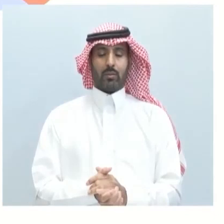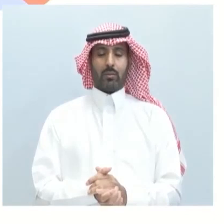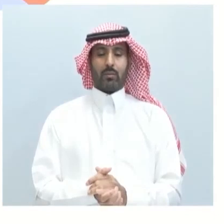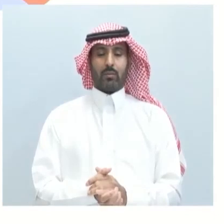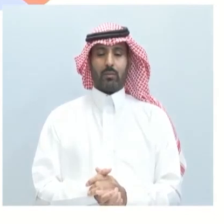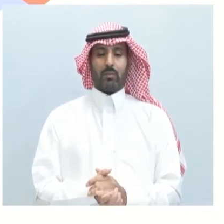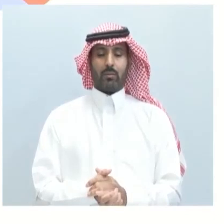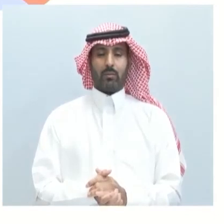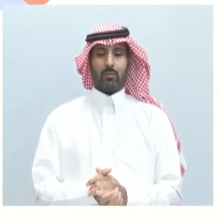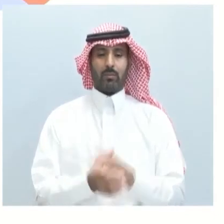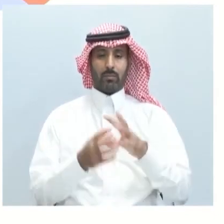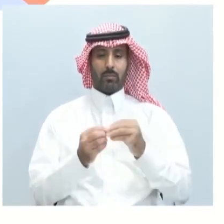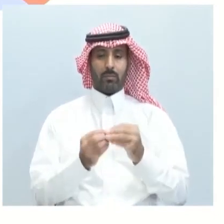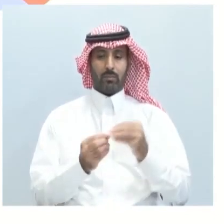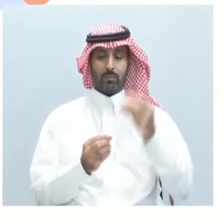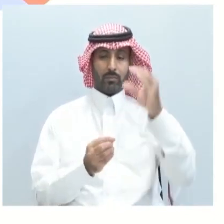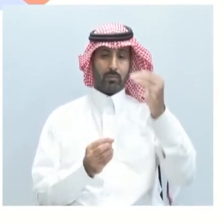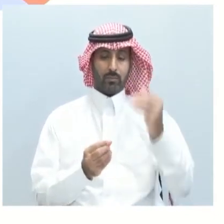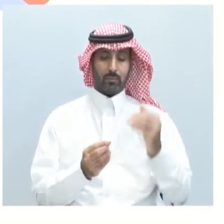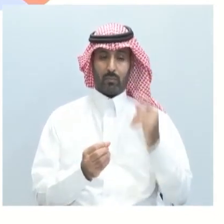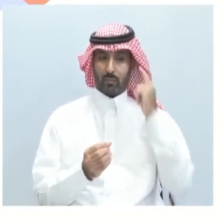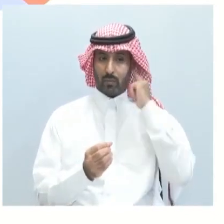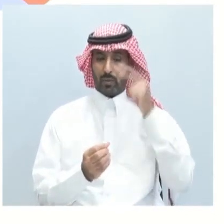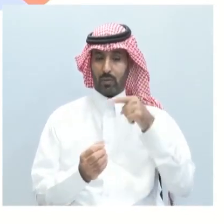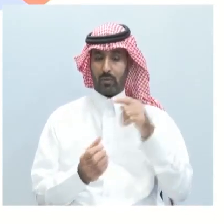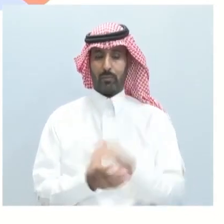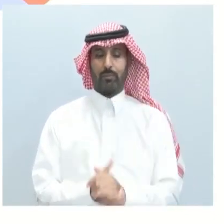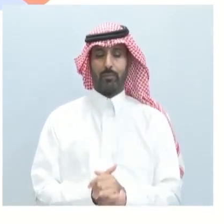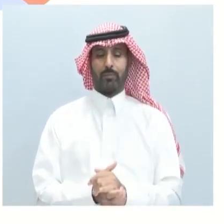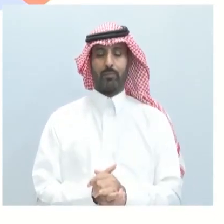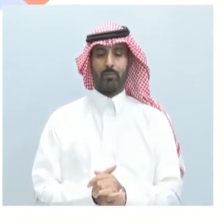going to give the meanings of words based on the text, the listening text this time.